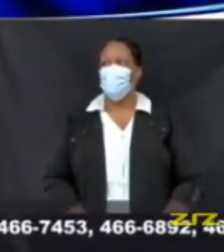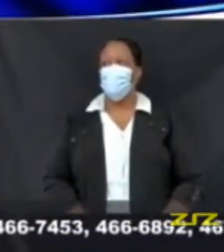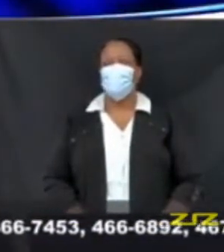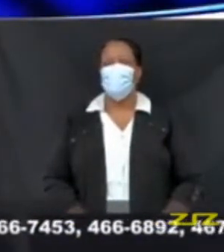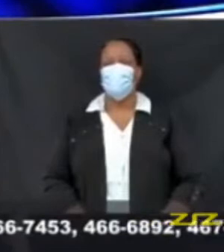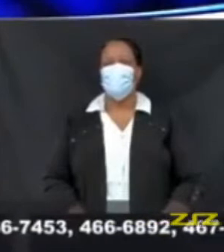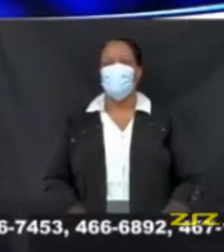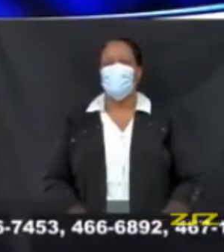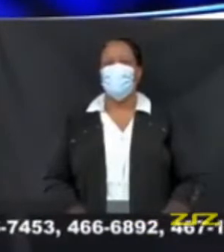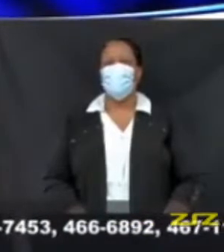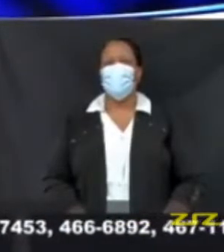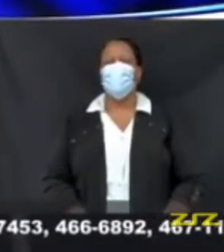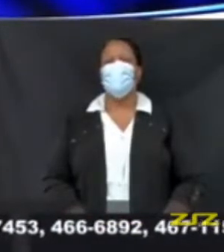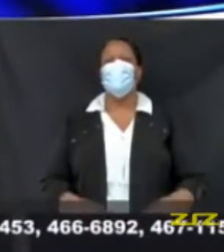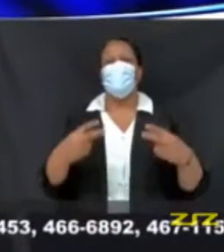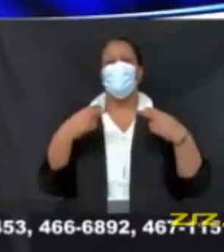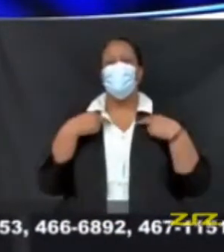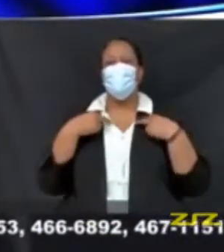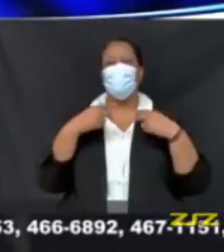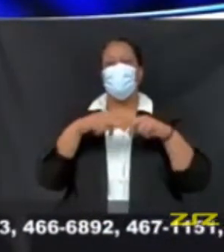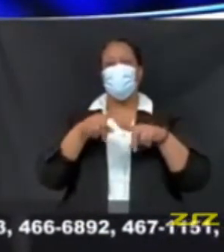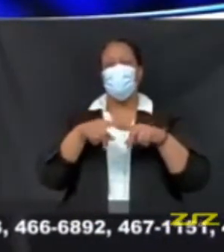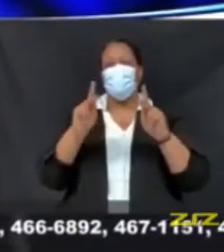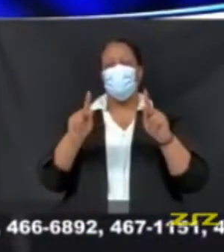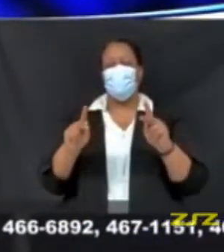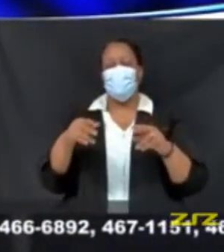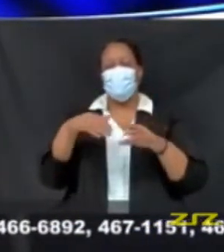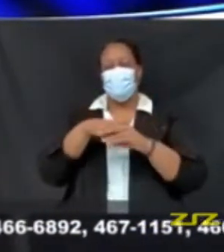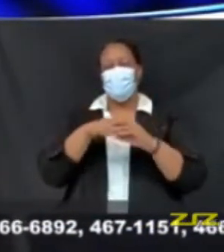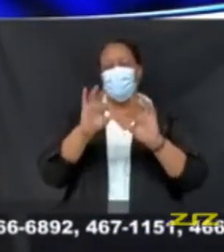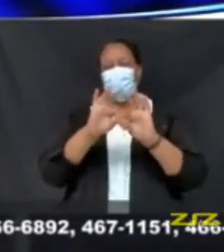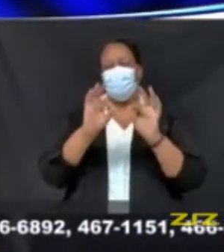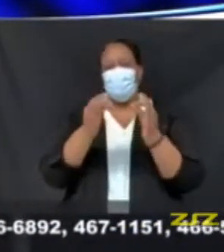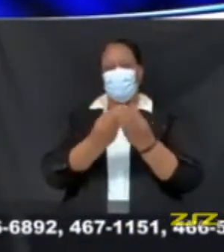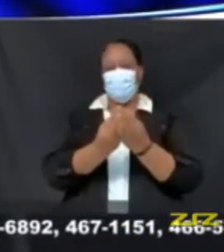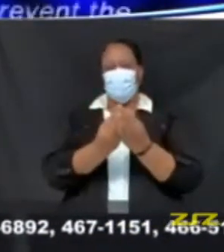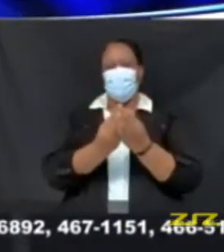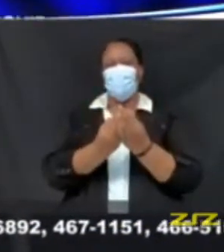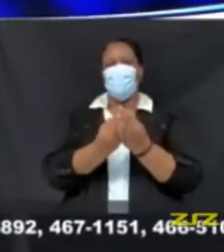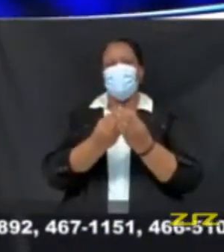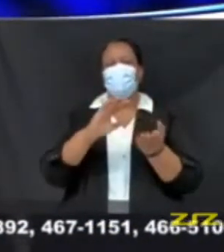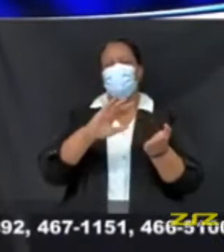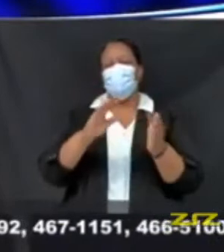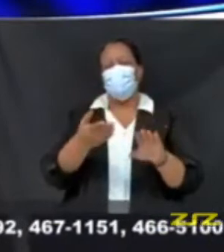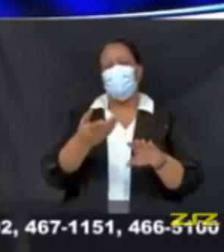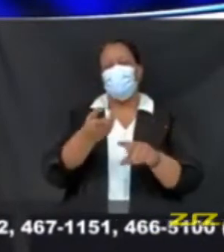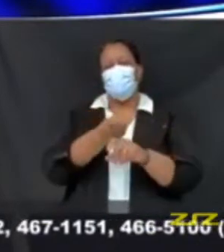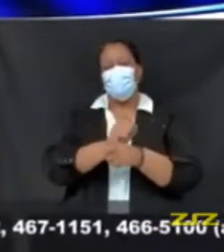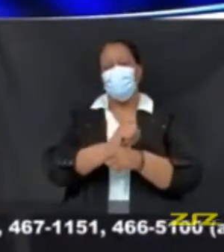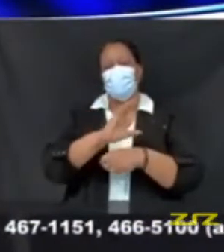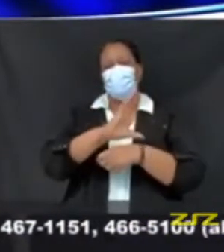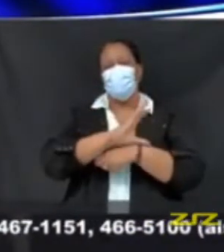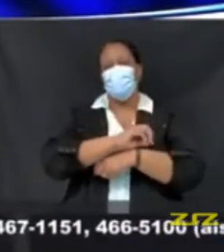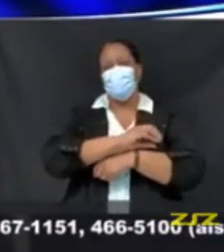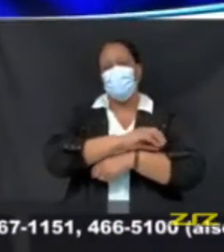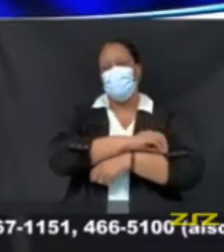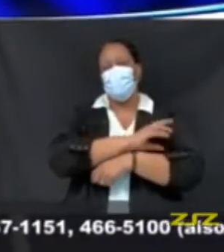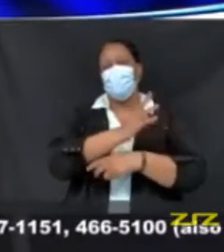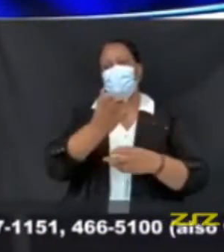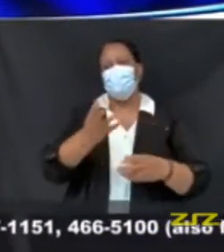colon cancer as well. So I understand the pain and the sorrow that cancer brings to family and